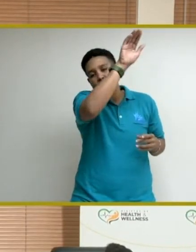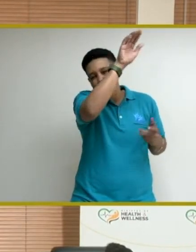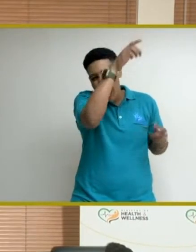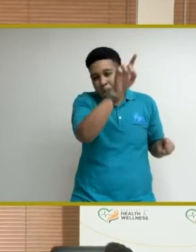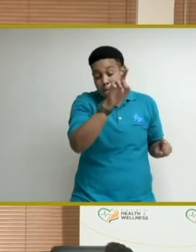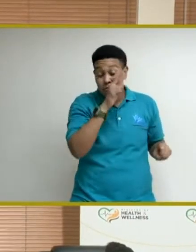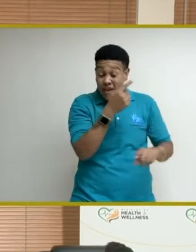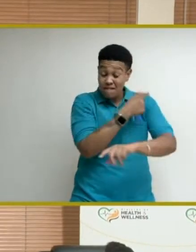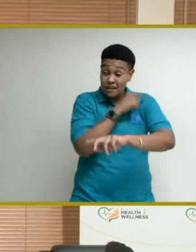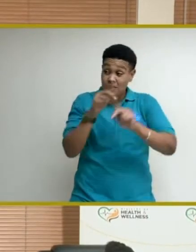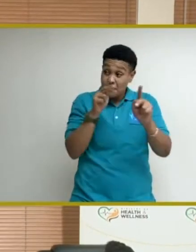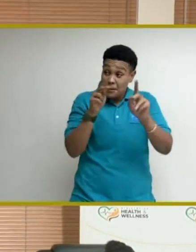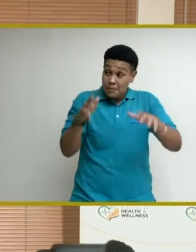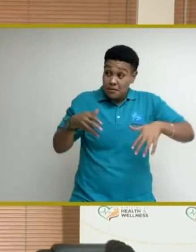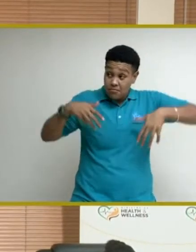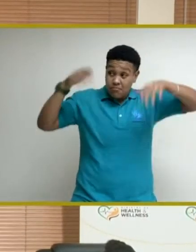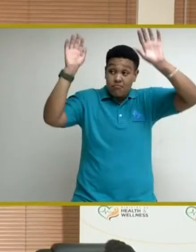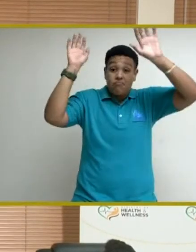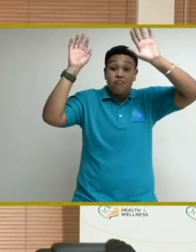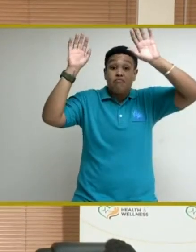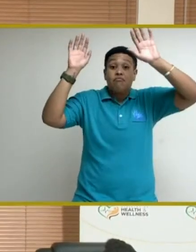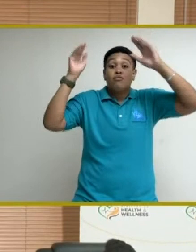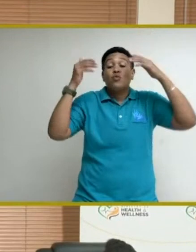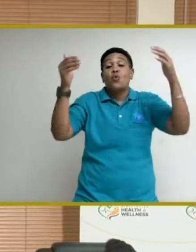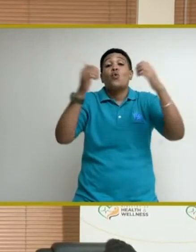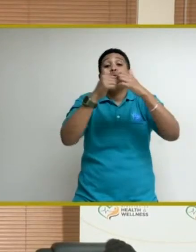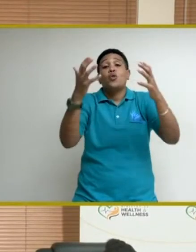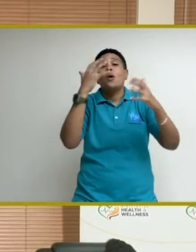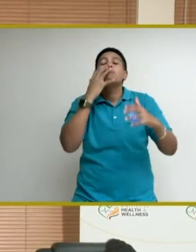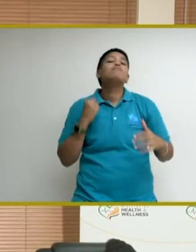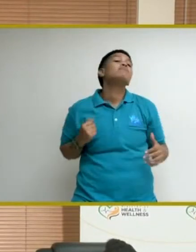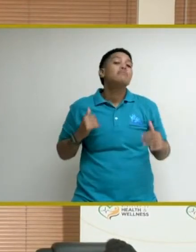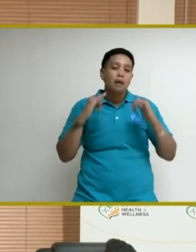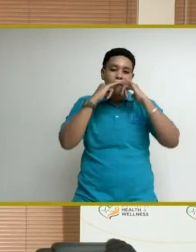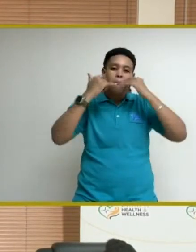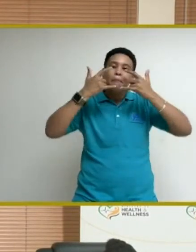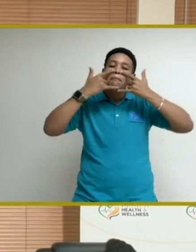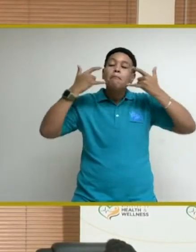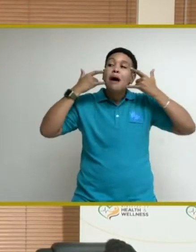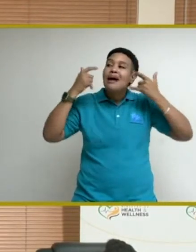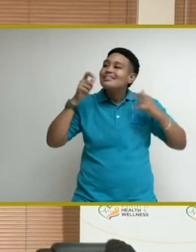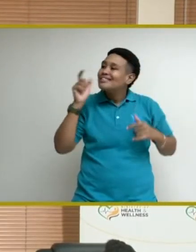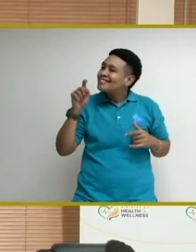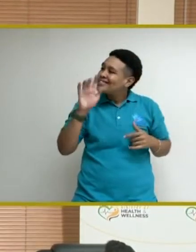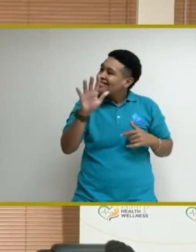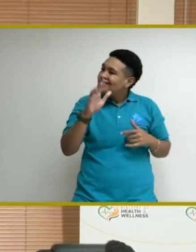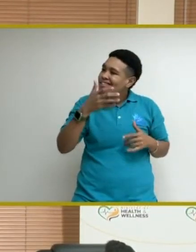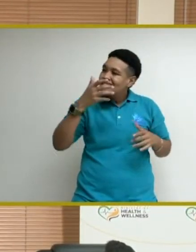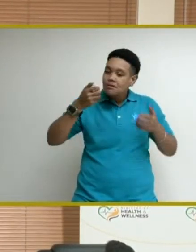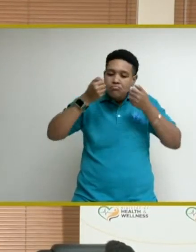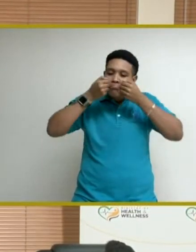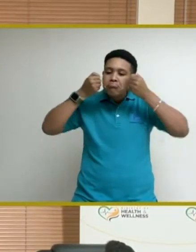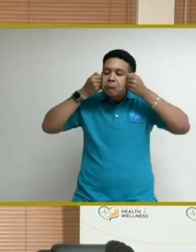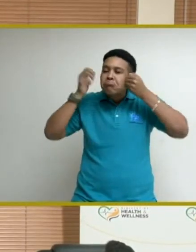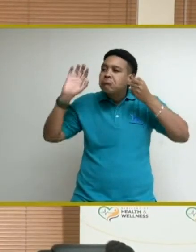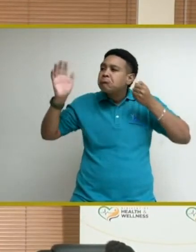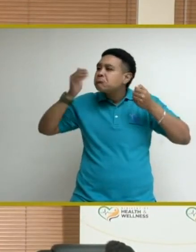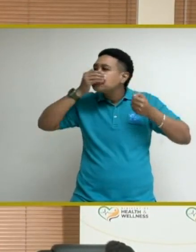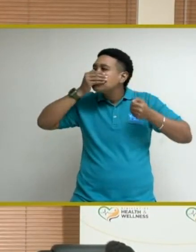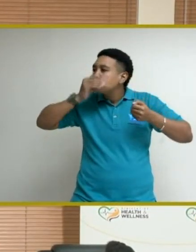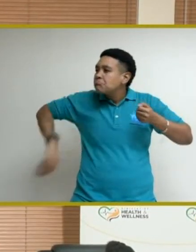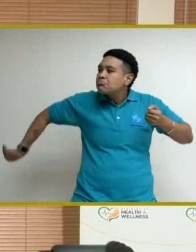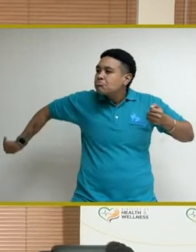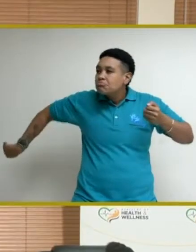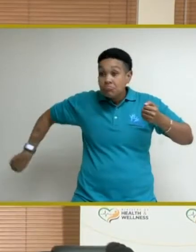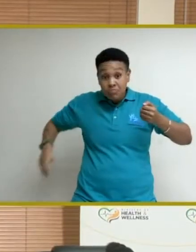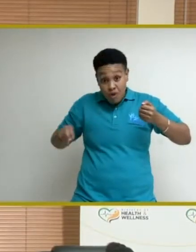that vaccinated persons can go without masks, or those persons would get any similar